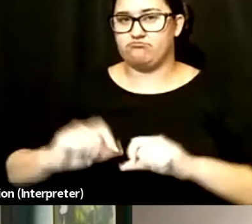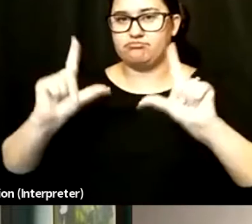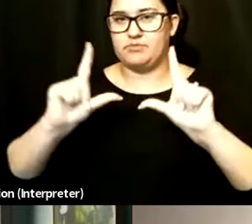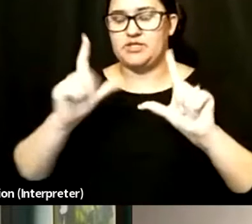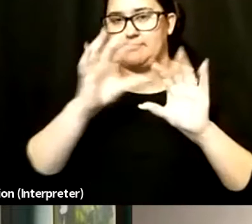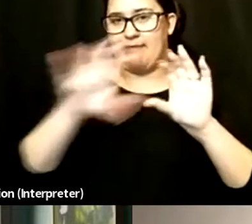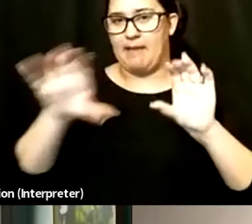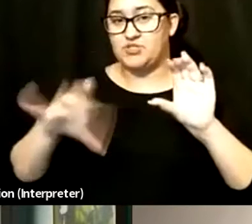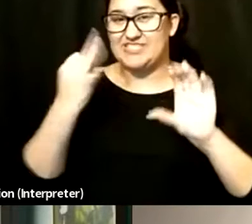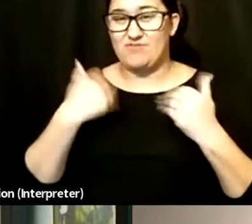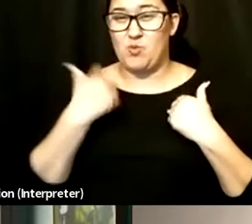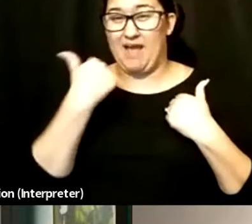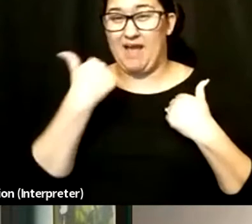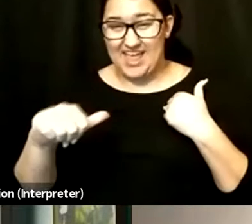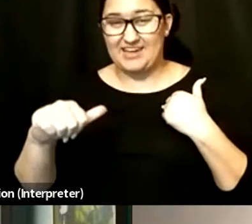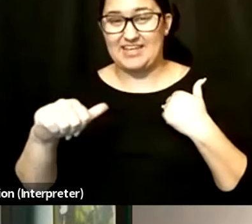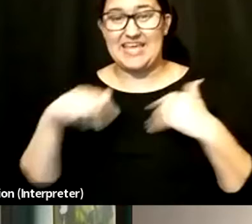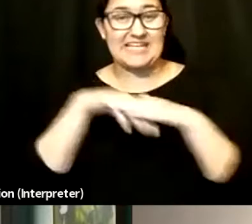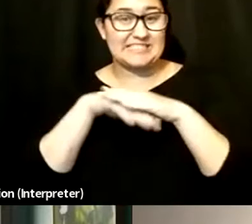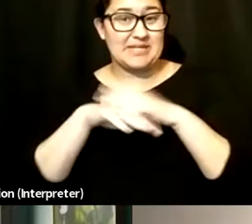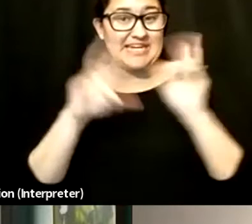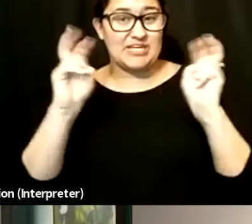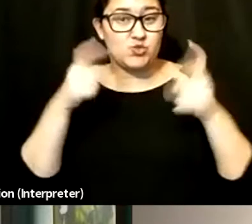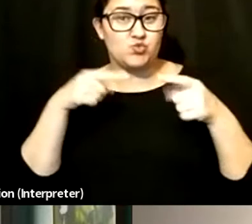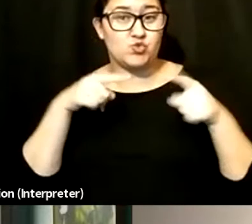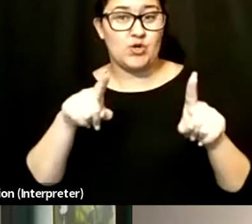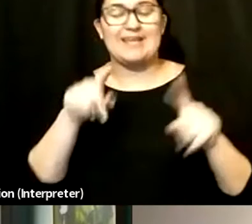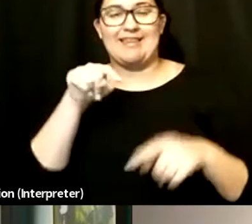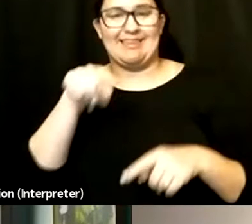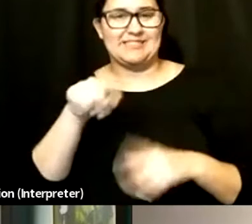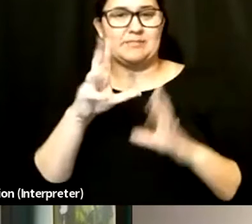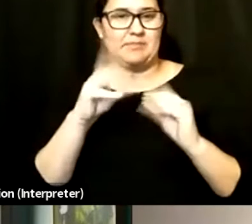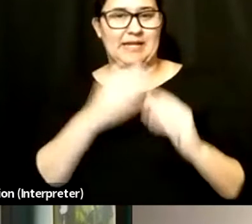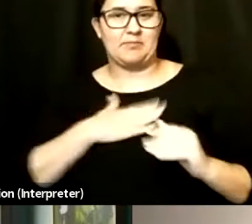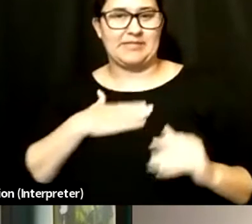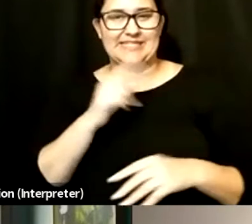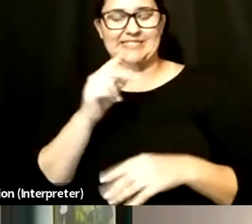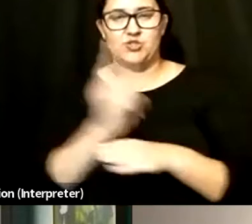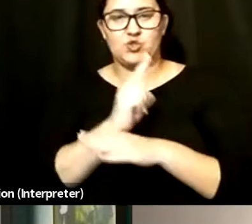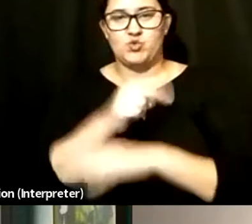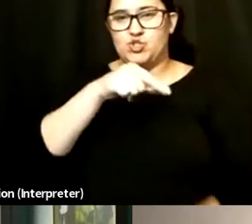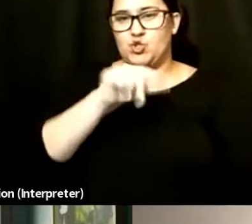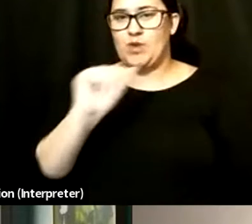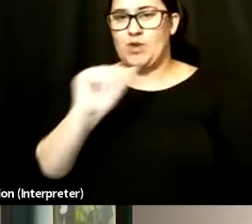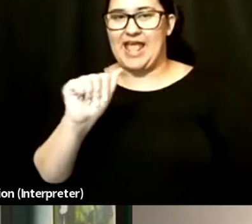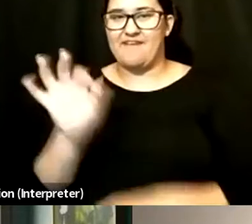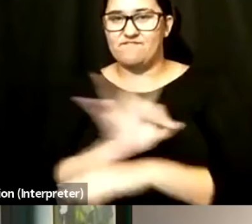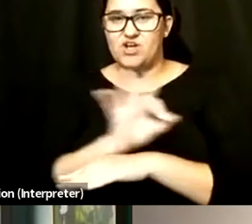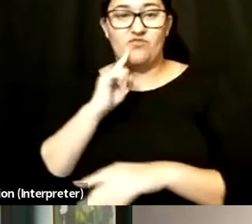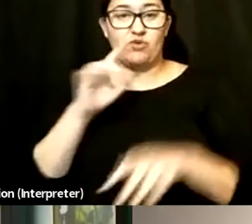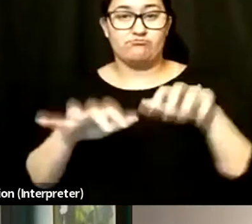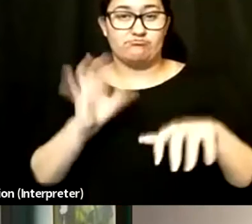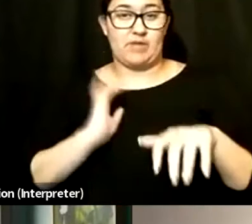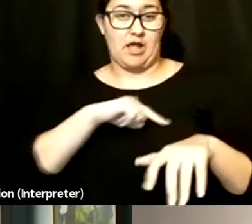you have any accessibility issues during the webinar, please use the Q&A function to type us a